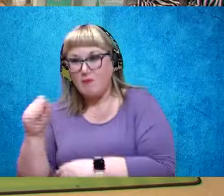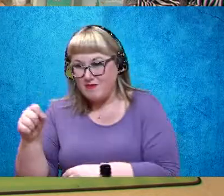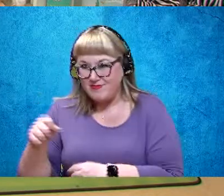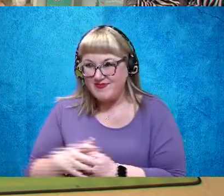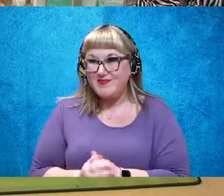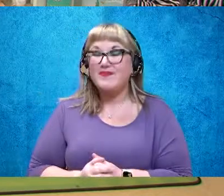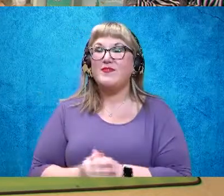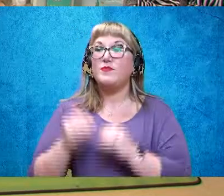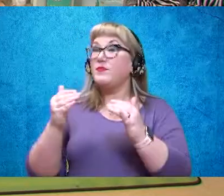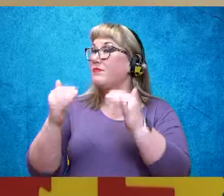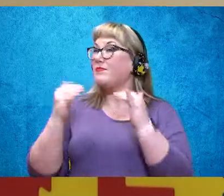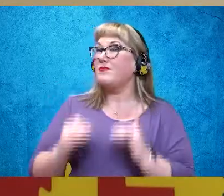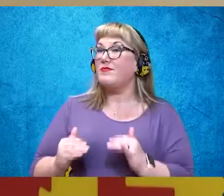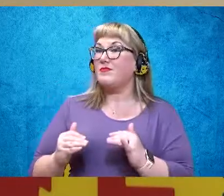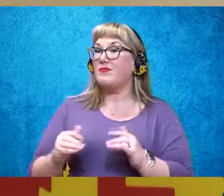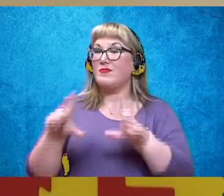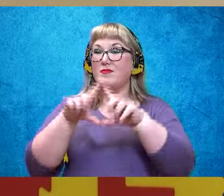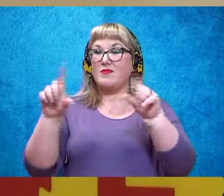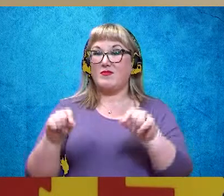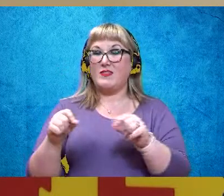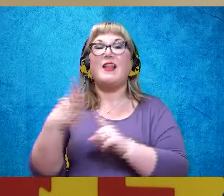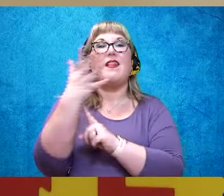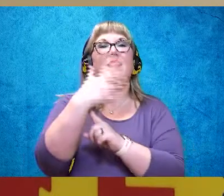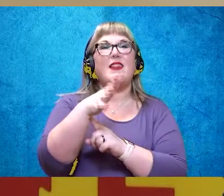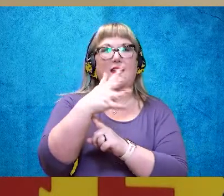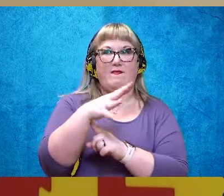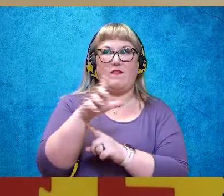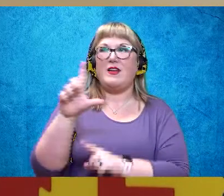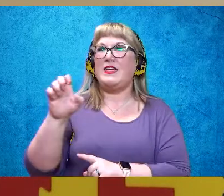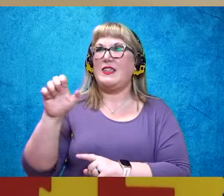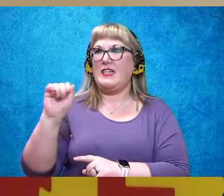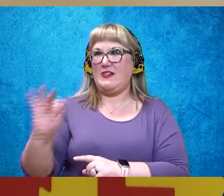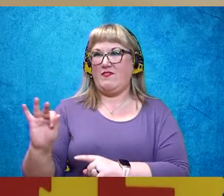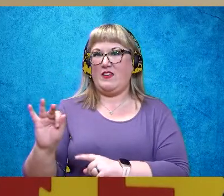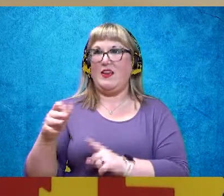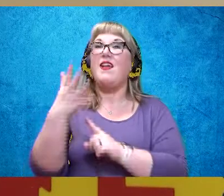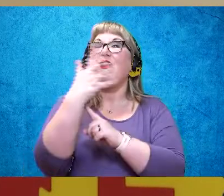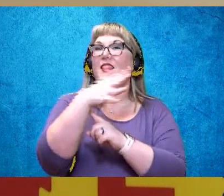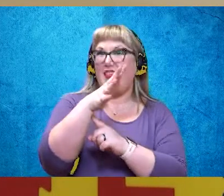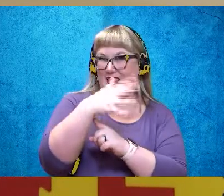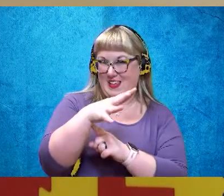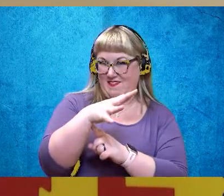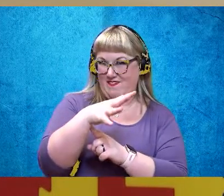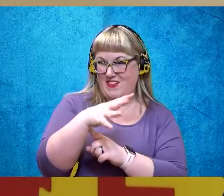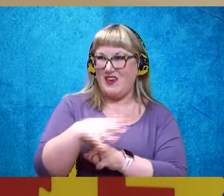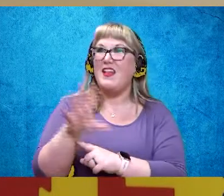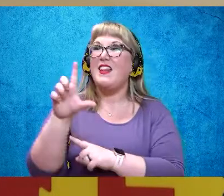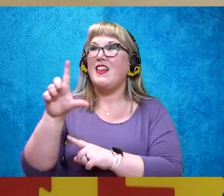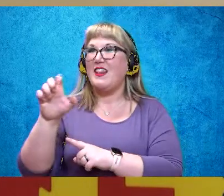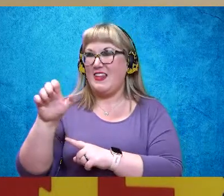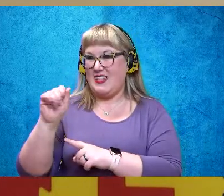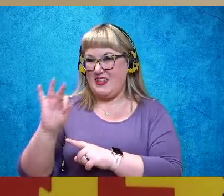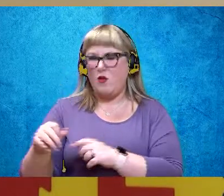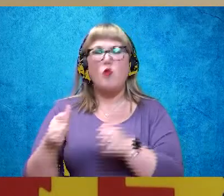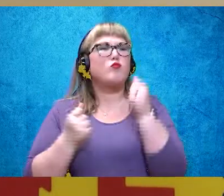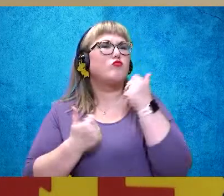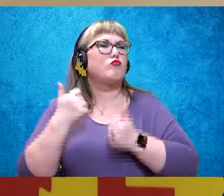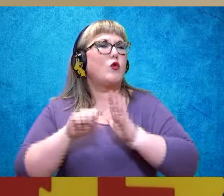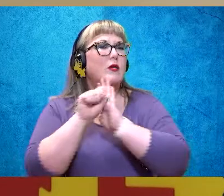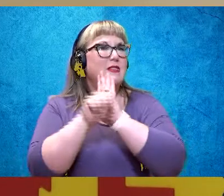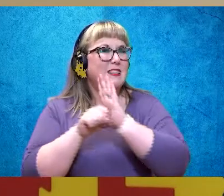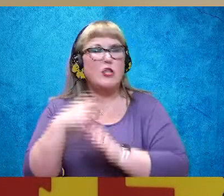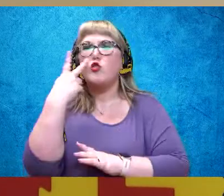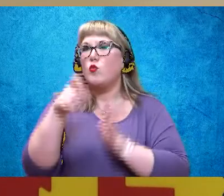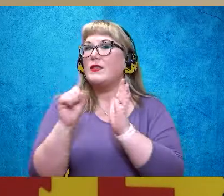The next picture is a leaf. Leaf. Which season will you see